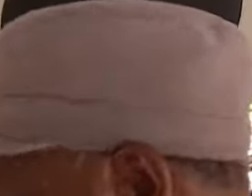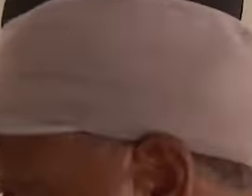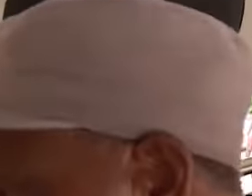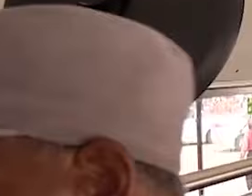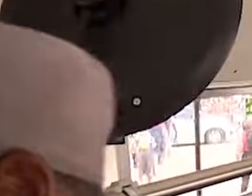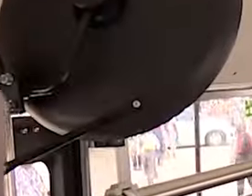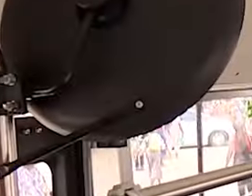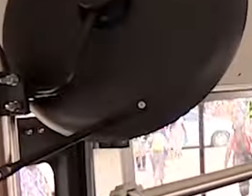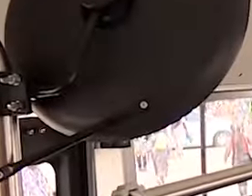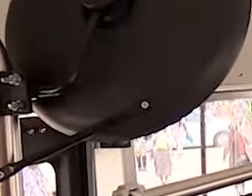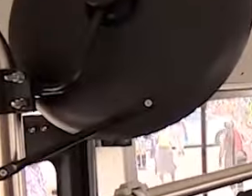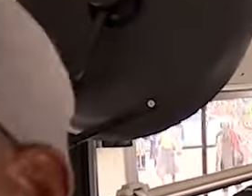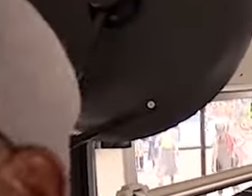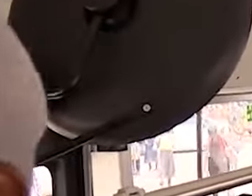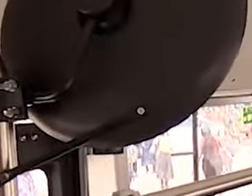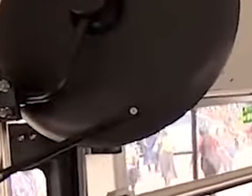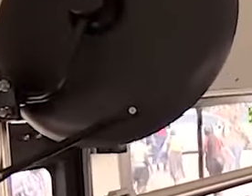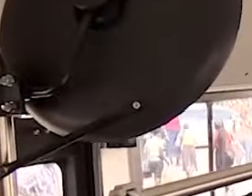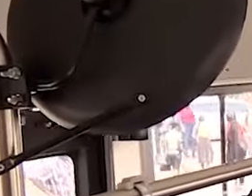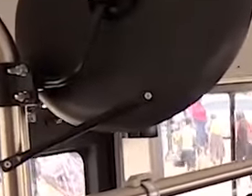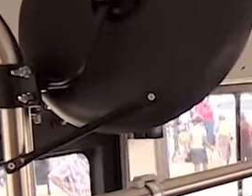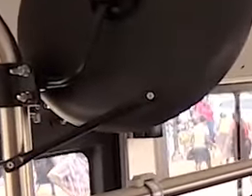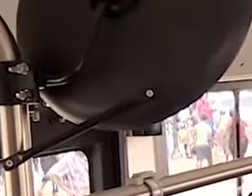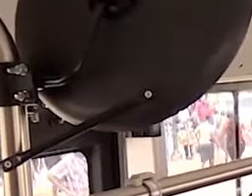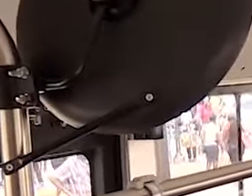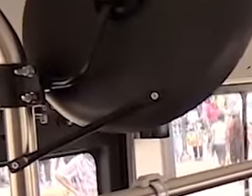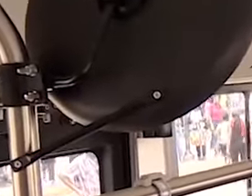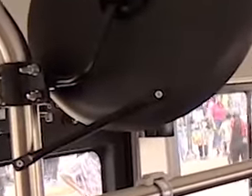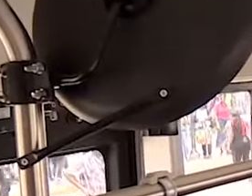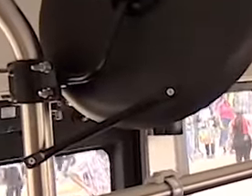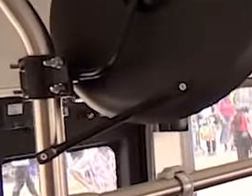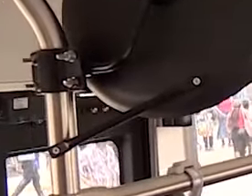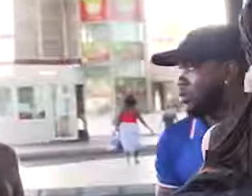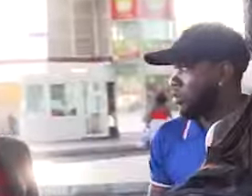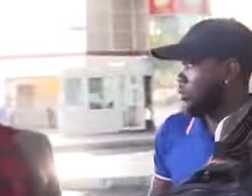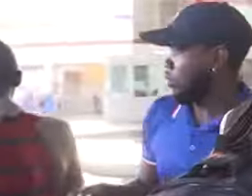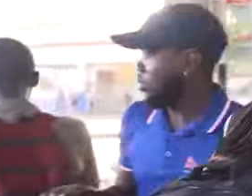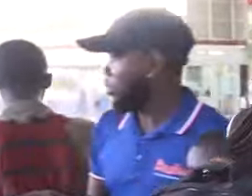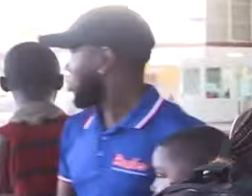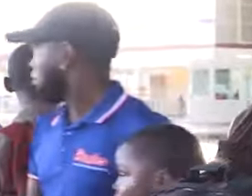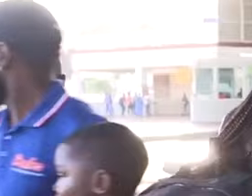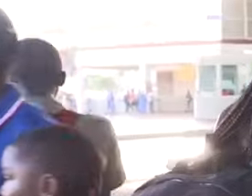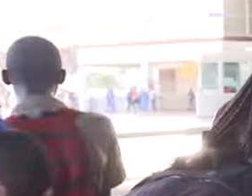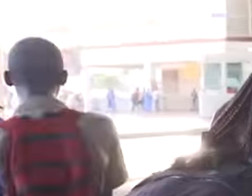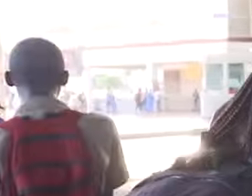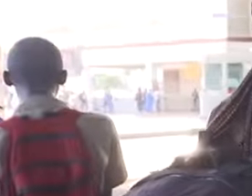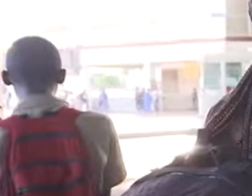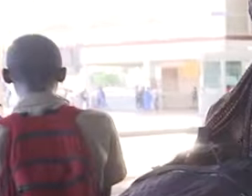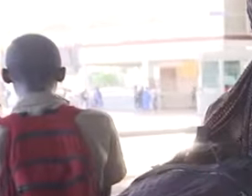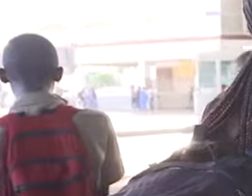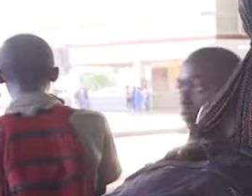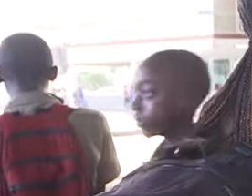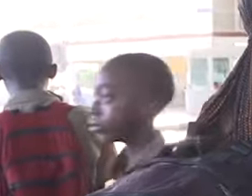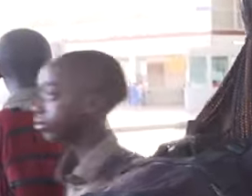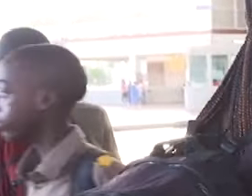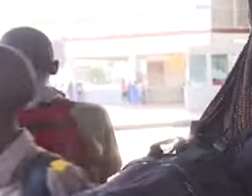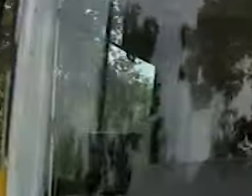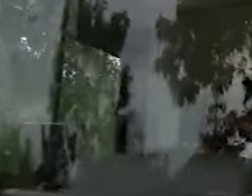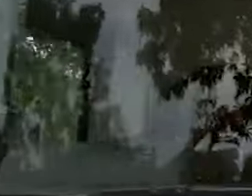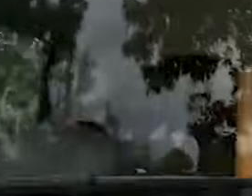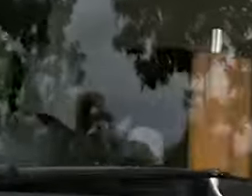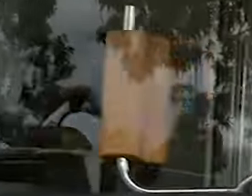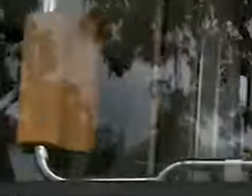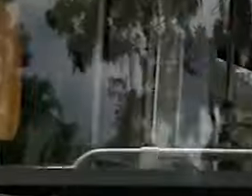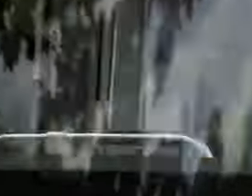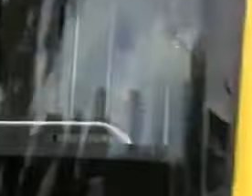Vaz says special analytics cameras with facial recognition will also be installed at security posts to record